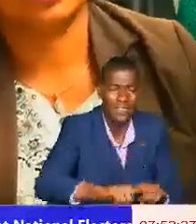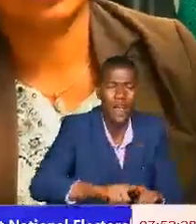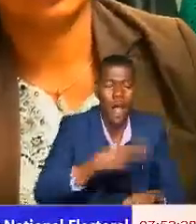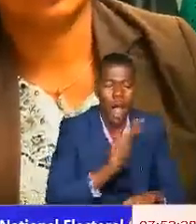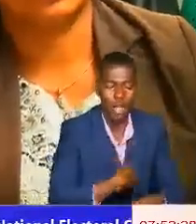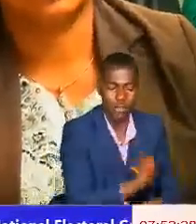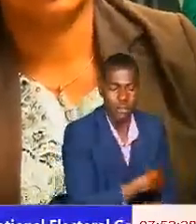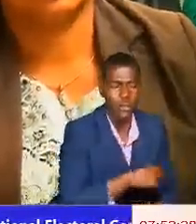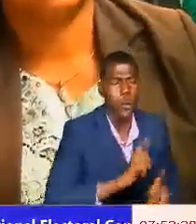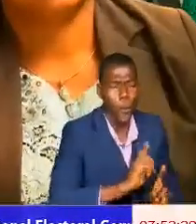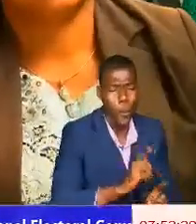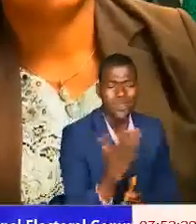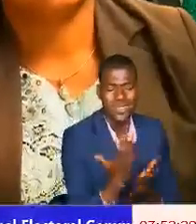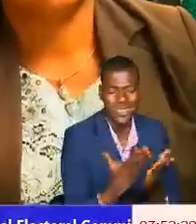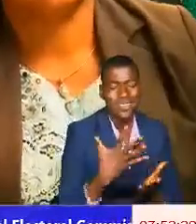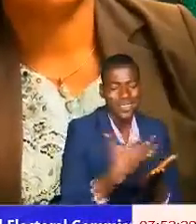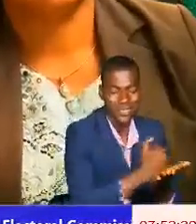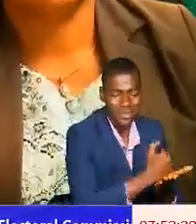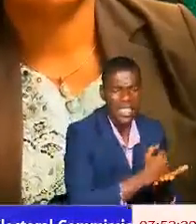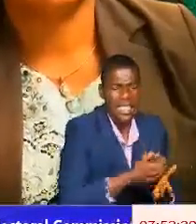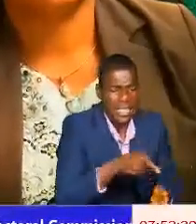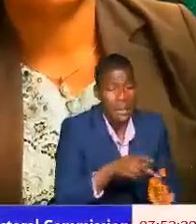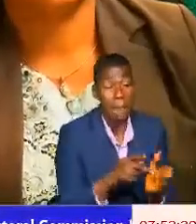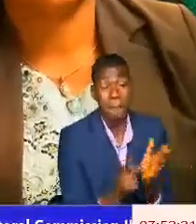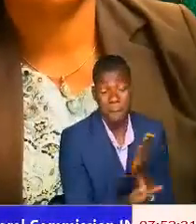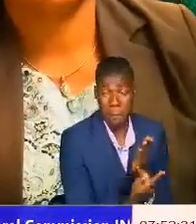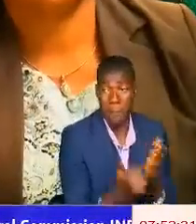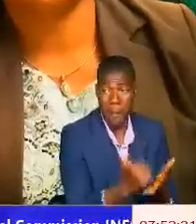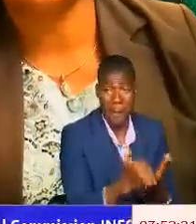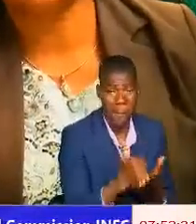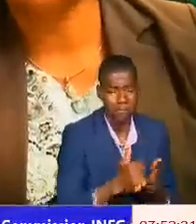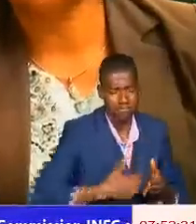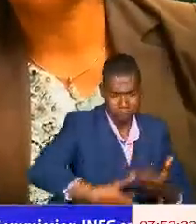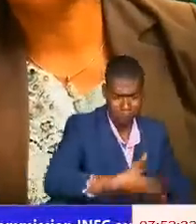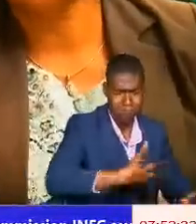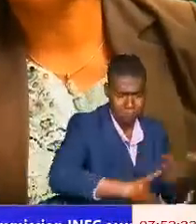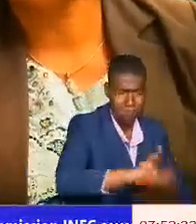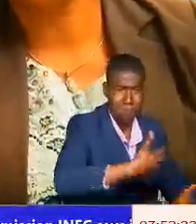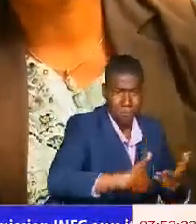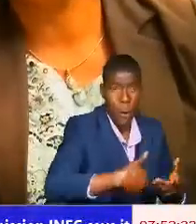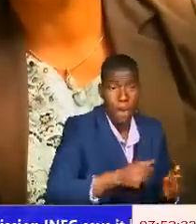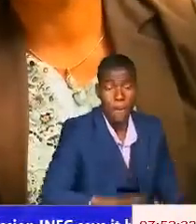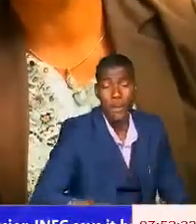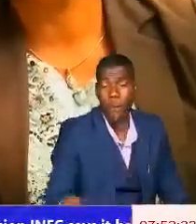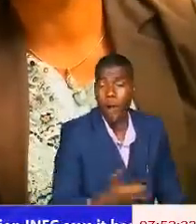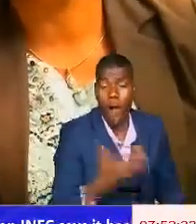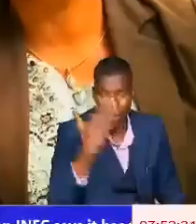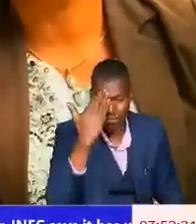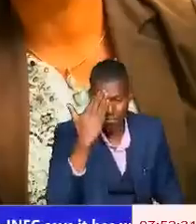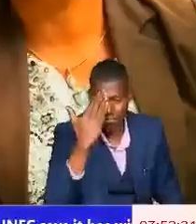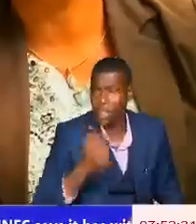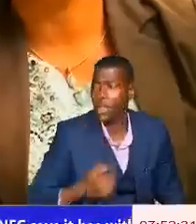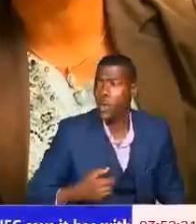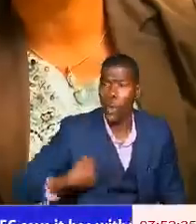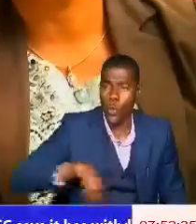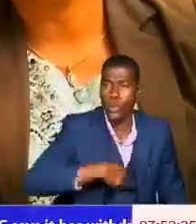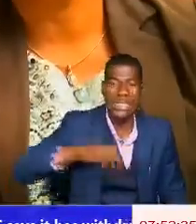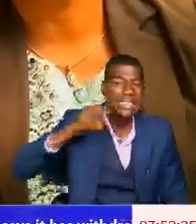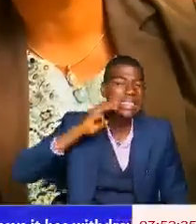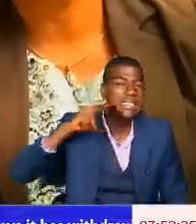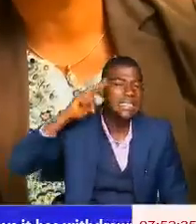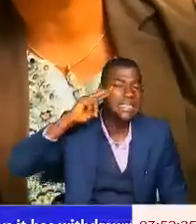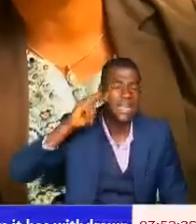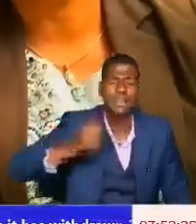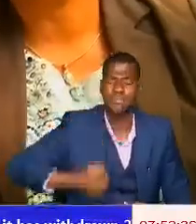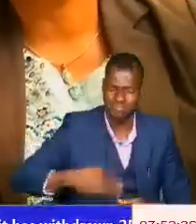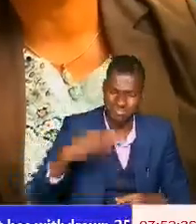So this program, now to bring us together, to bring our issues to the public, make together as Nigerians, make we